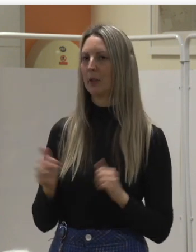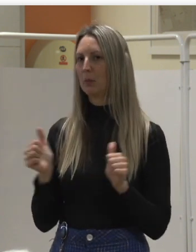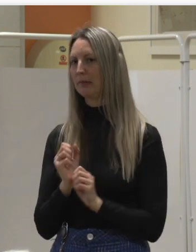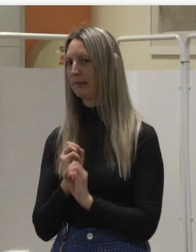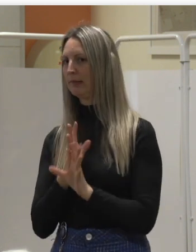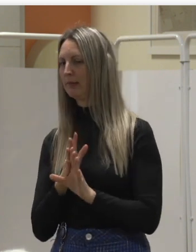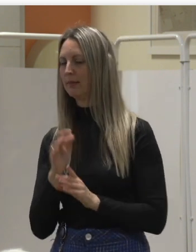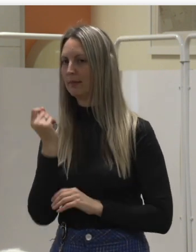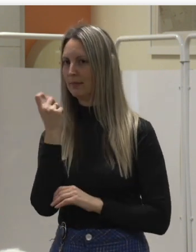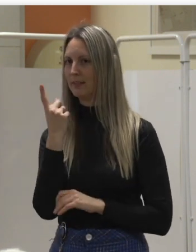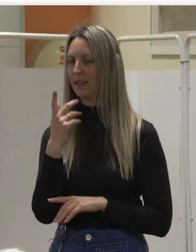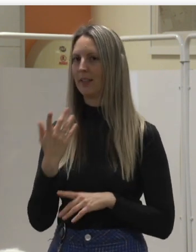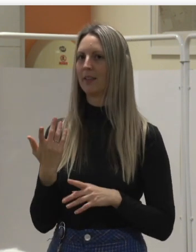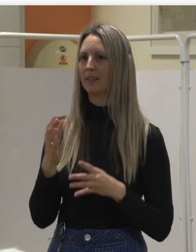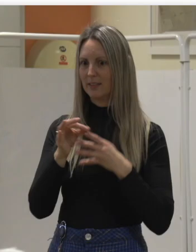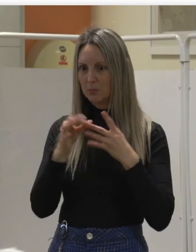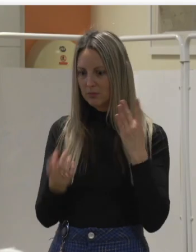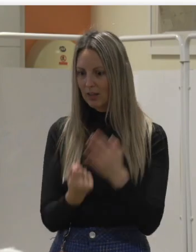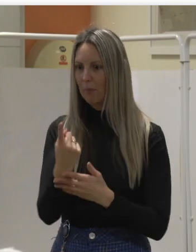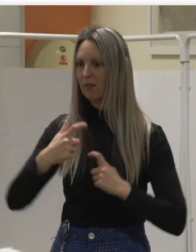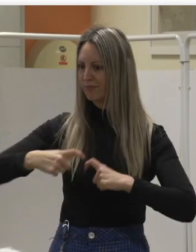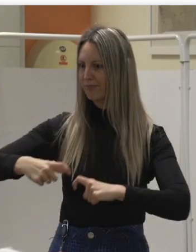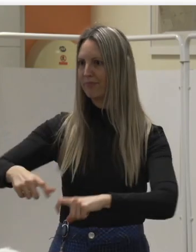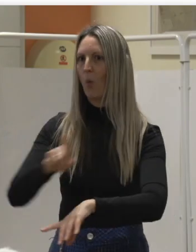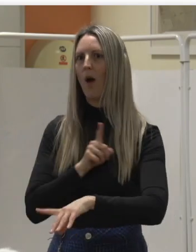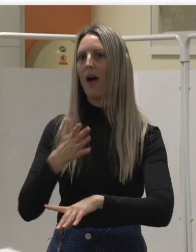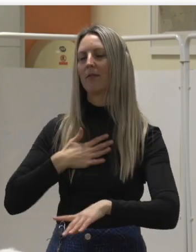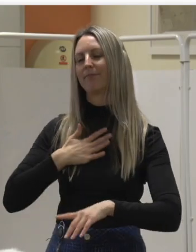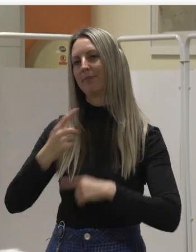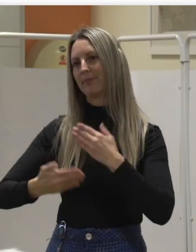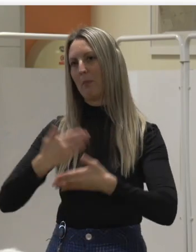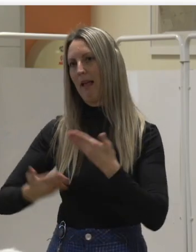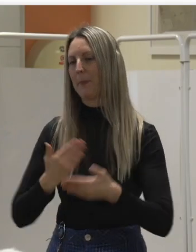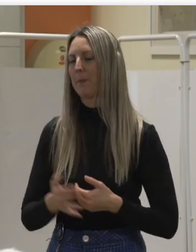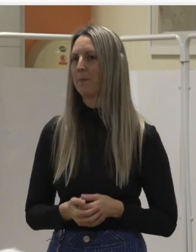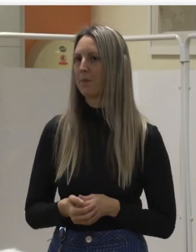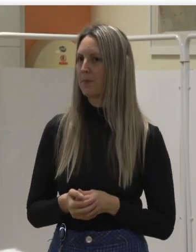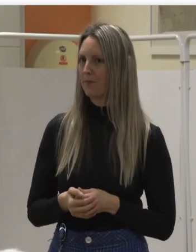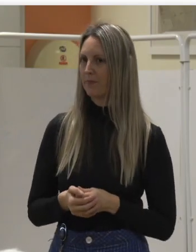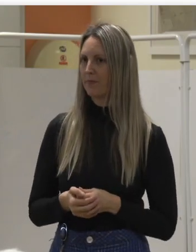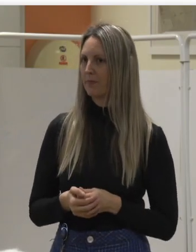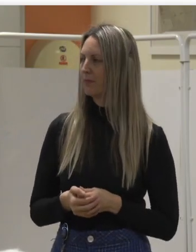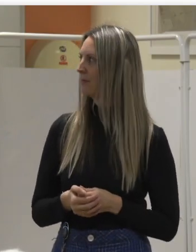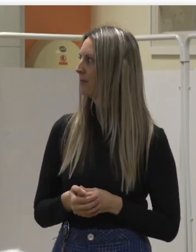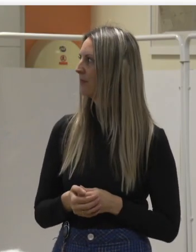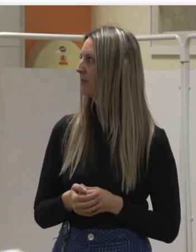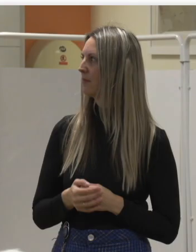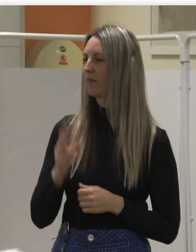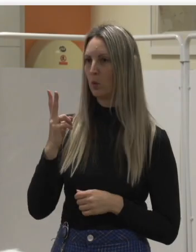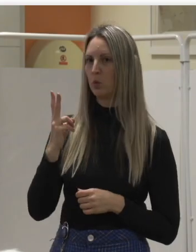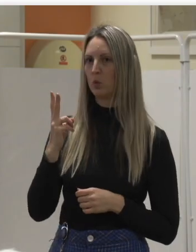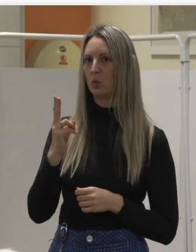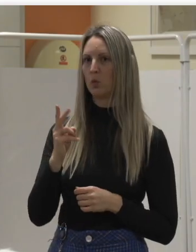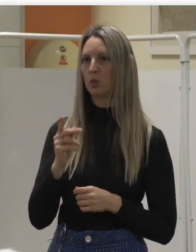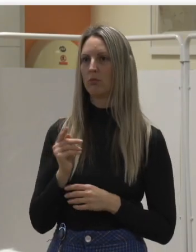idea why the symptoms go on and go on. So you can see this is there are 2 arrows here, brain and